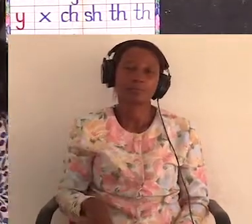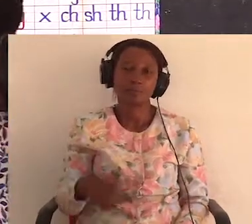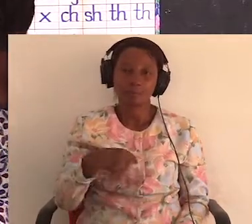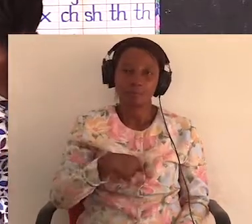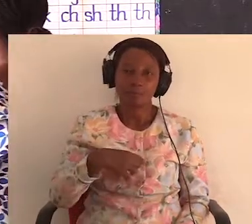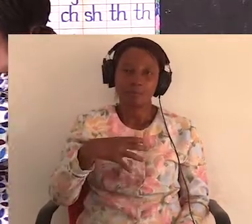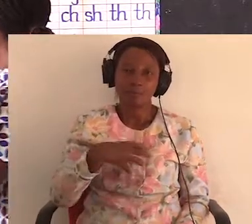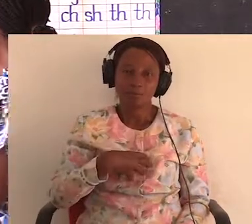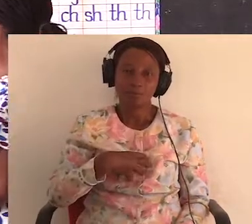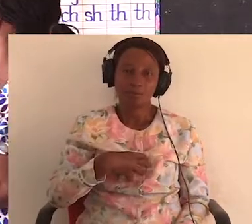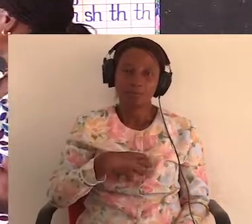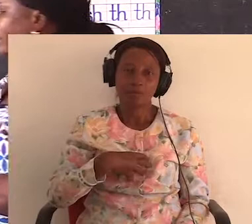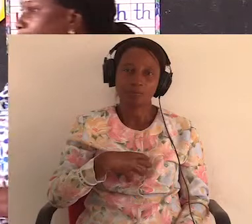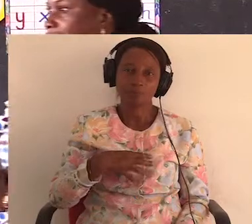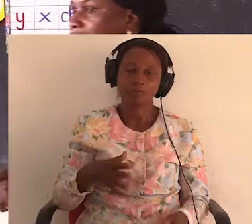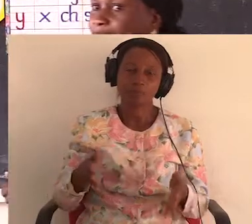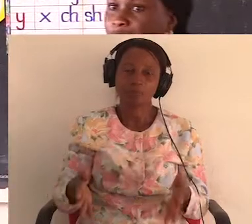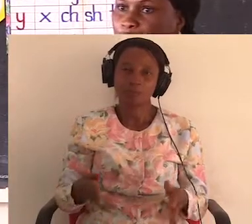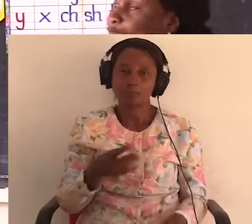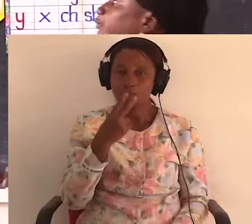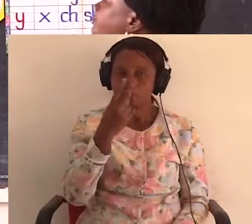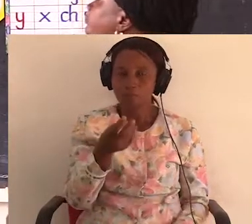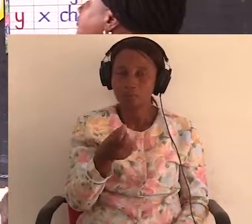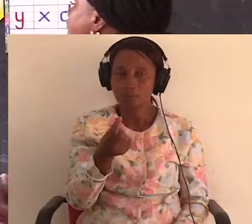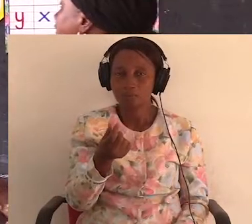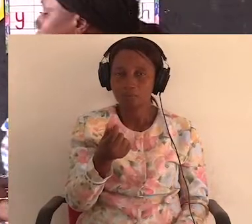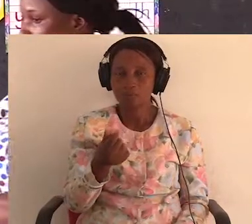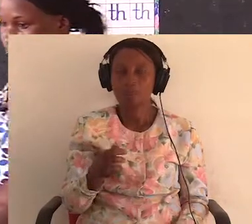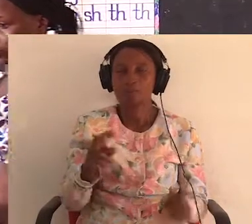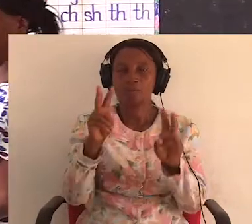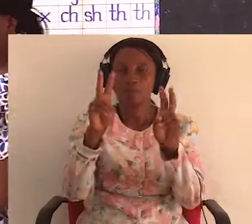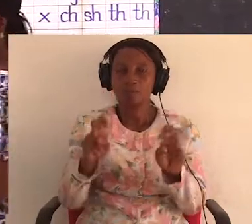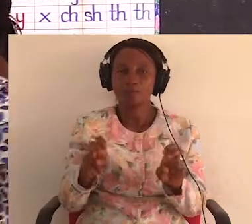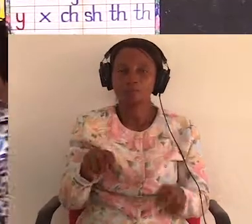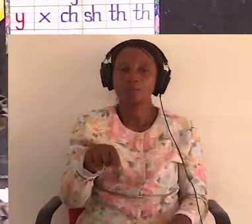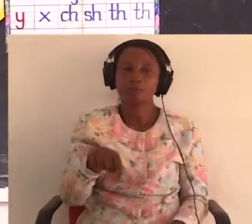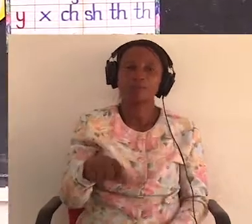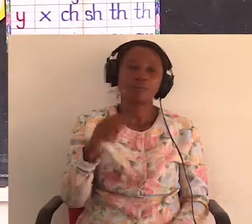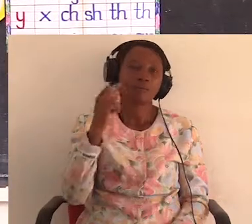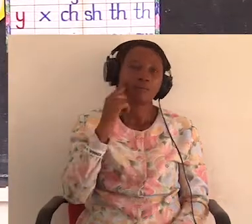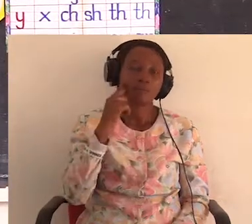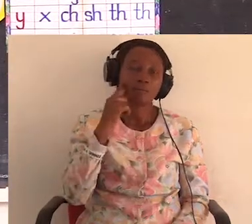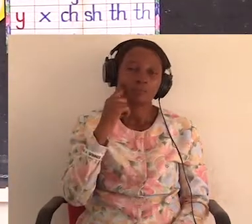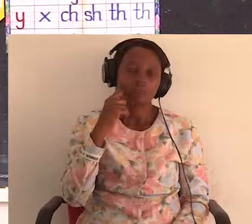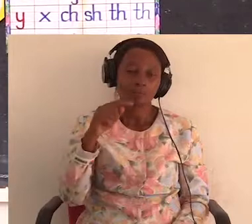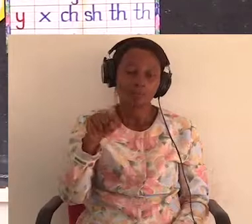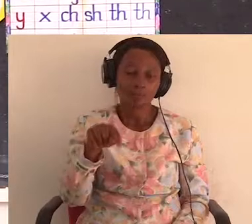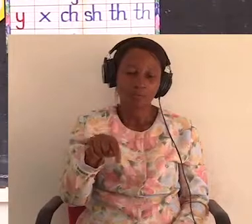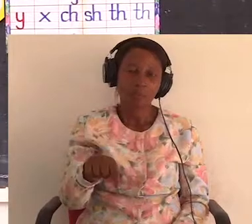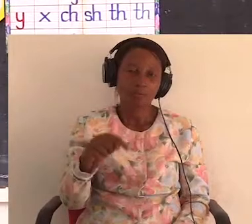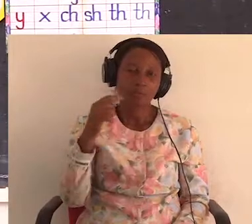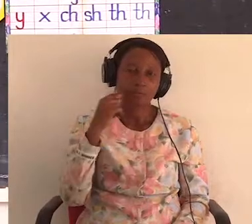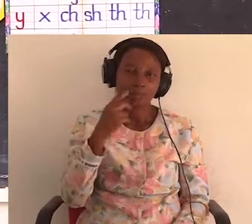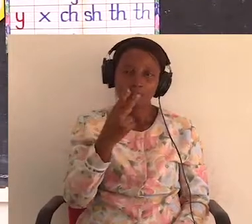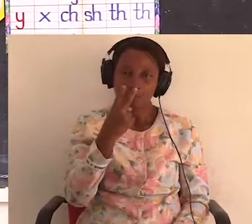I want us now to look at our new lesson today. Today we're going to look at a